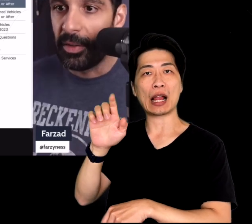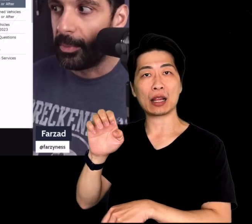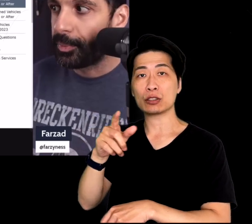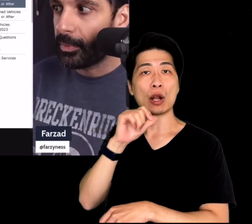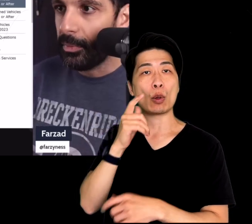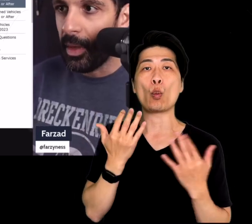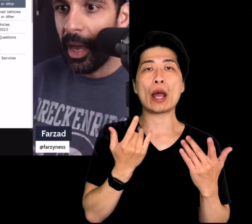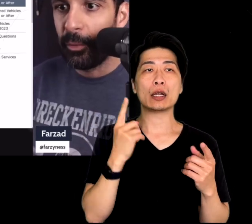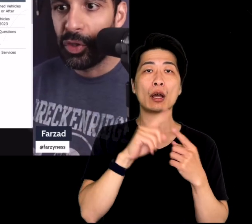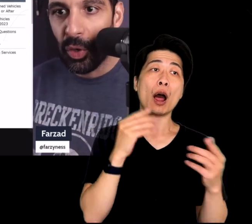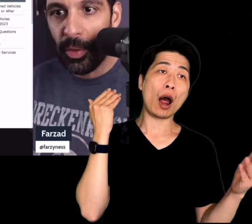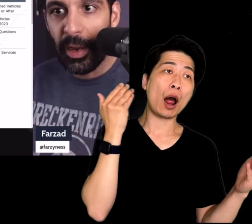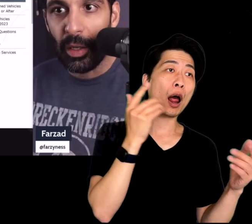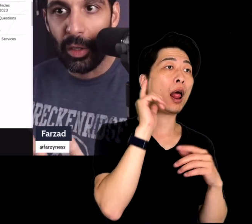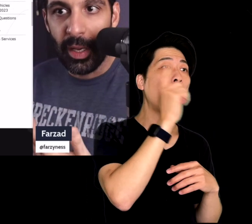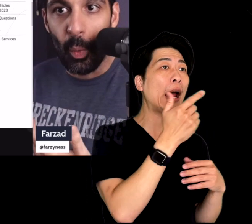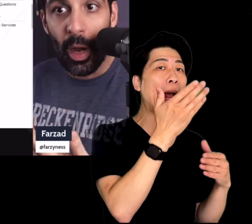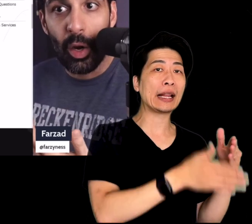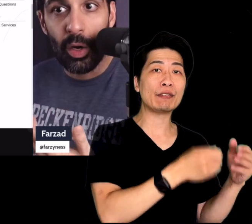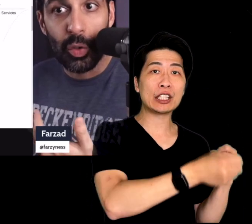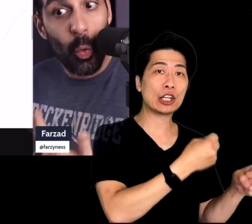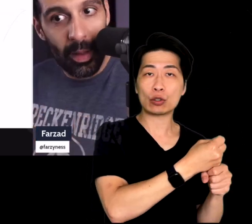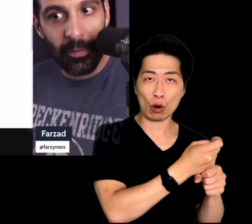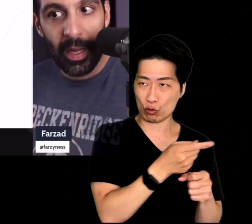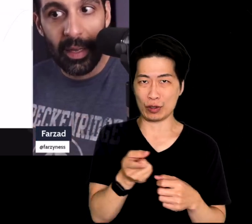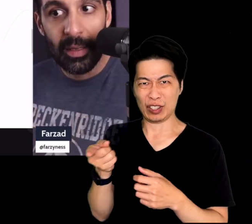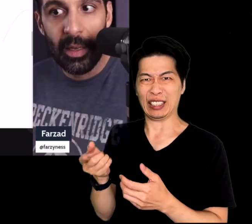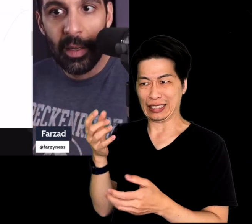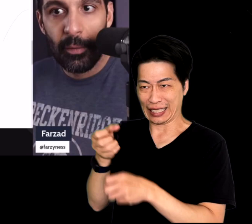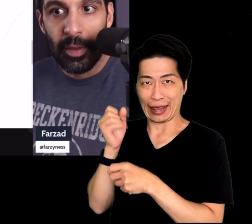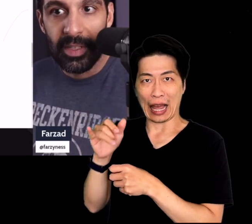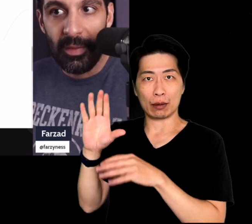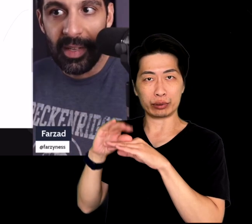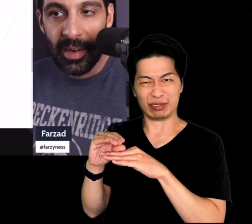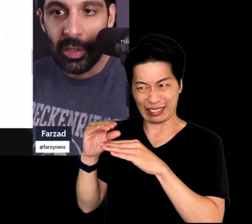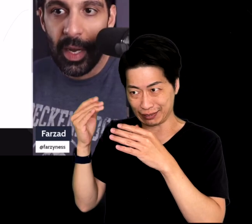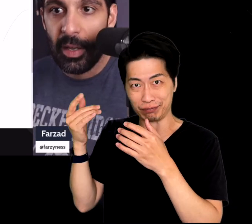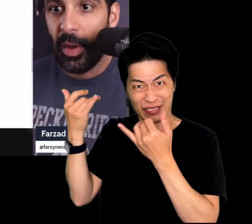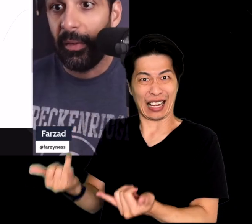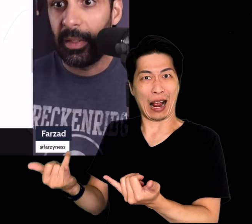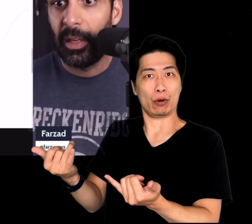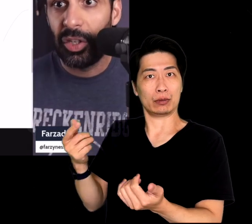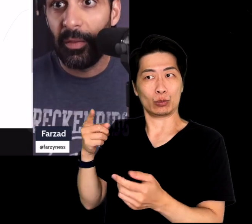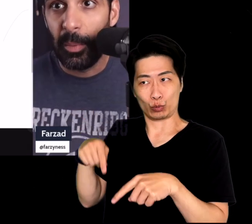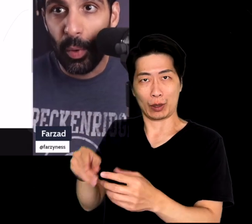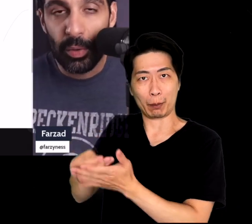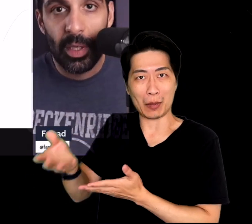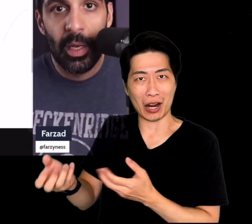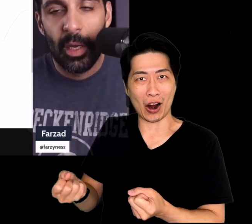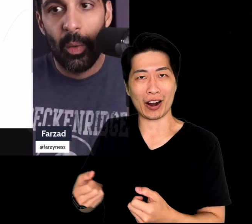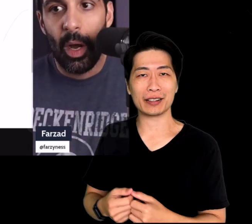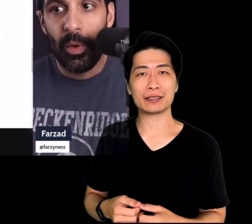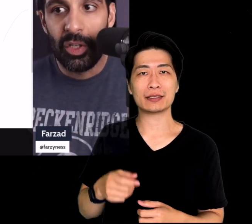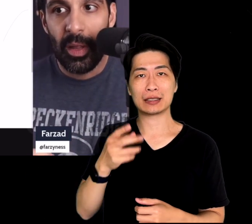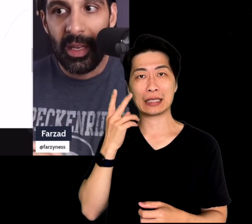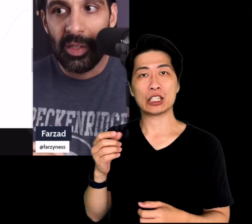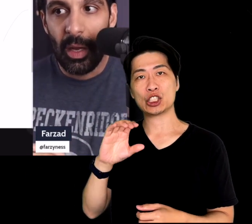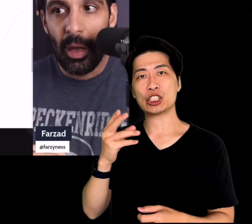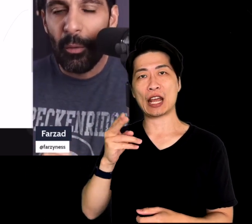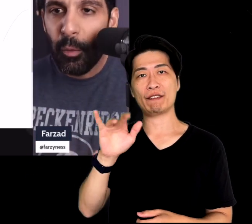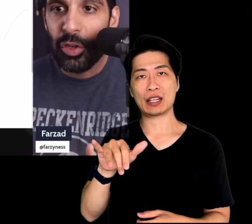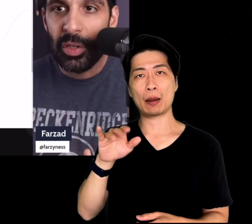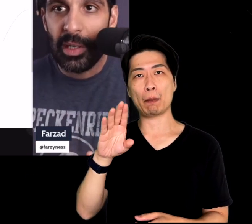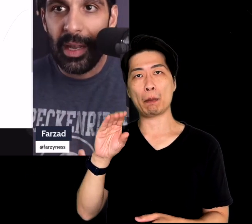up front. Now, if we scroll down and look at what cars qualify for this EV tax credit, you have the Chevy Bolt, which